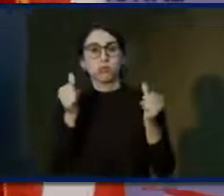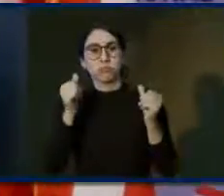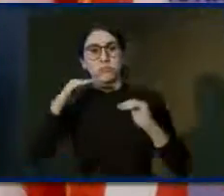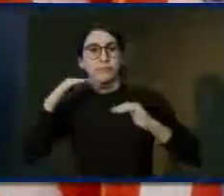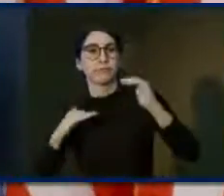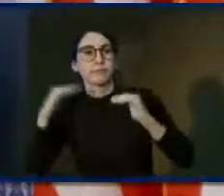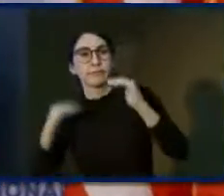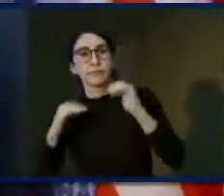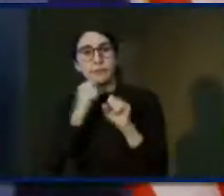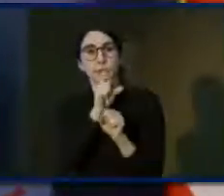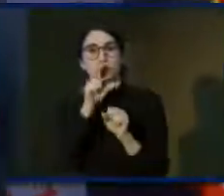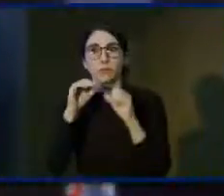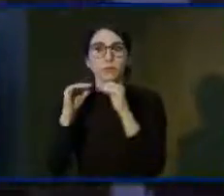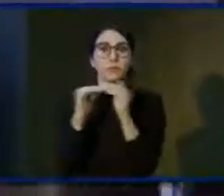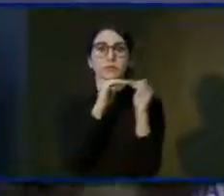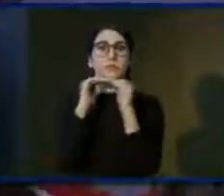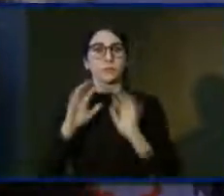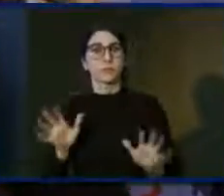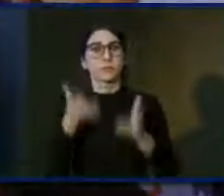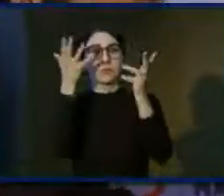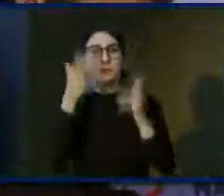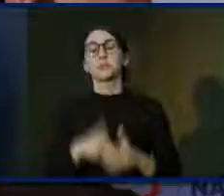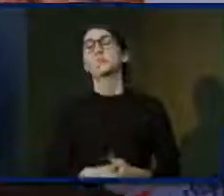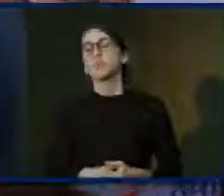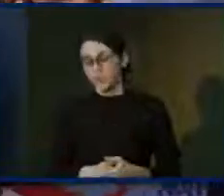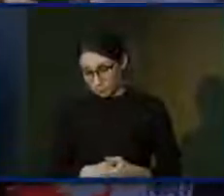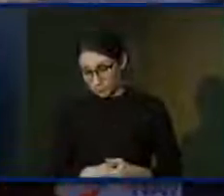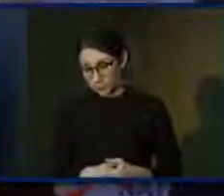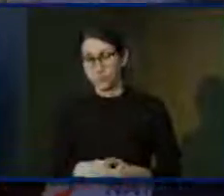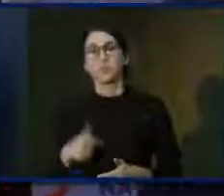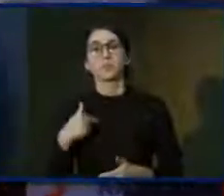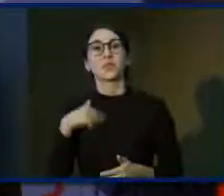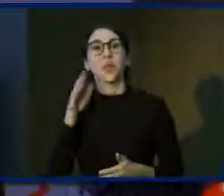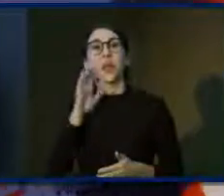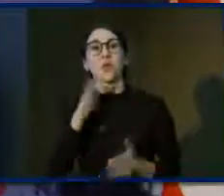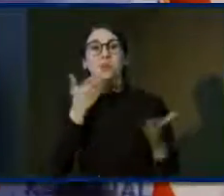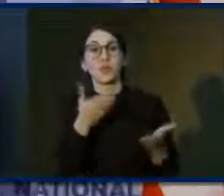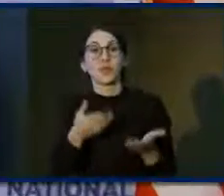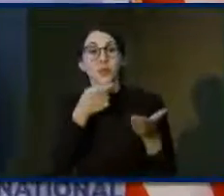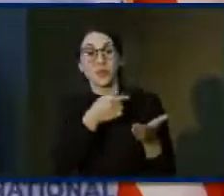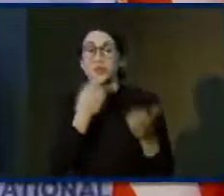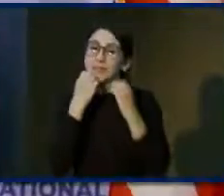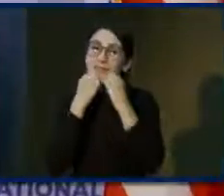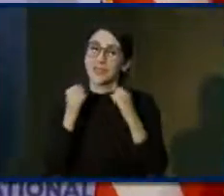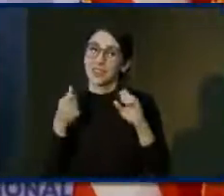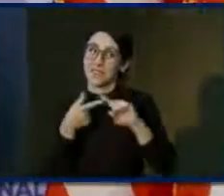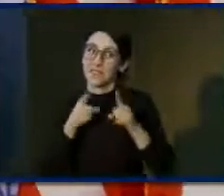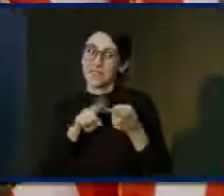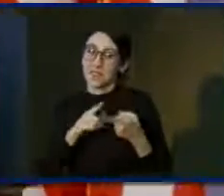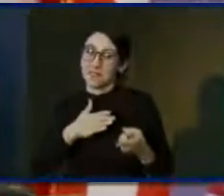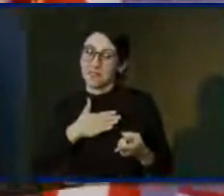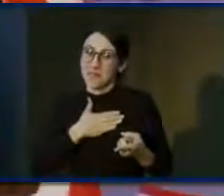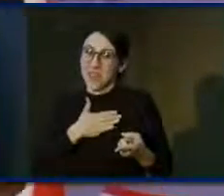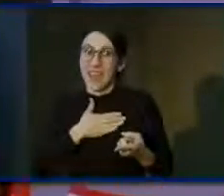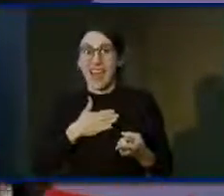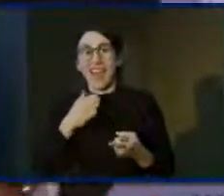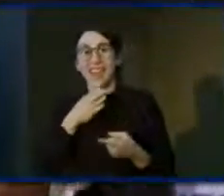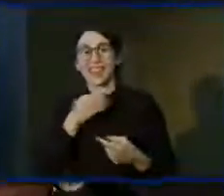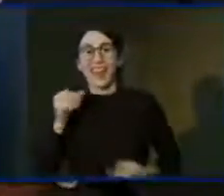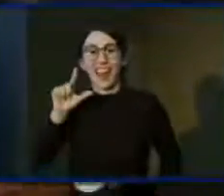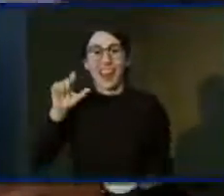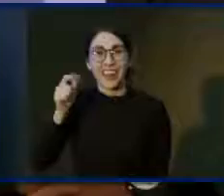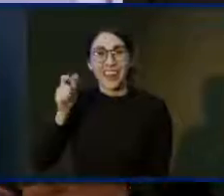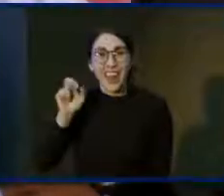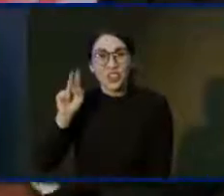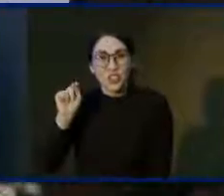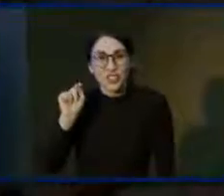going to get started. And I'm going to bring up a dear friend and a legend in our time. Actually, I'm going to start here. I'm going to